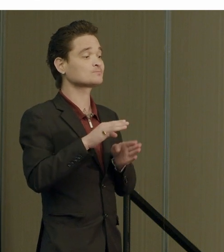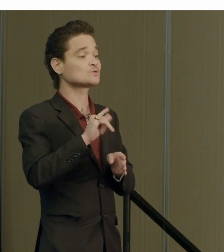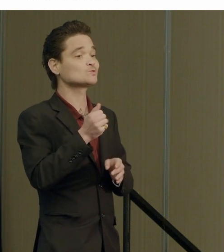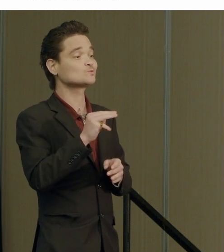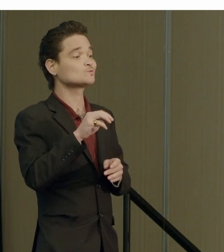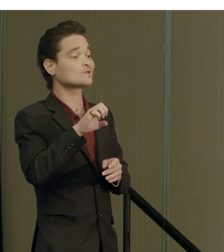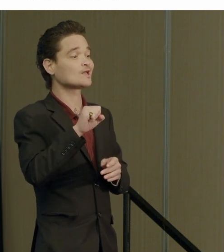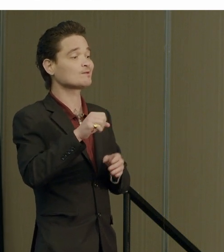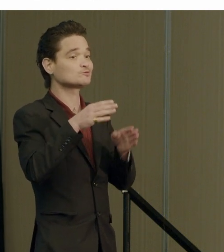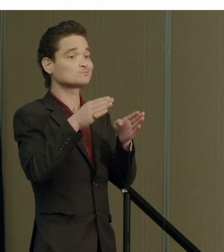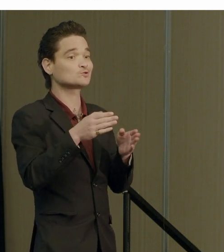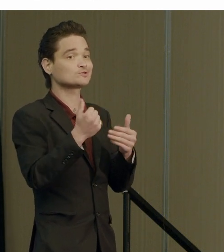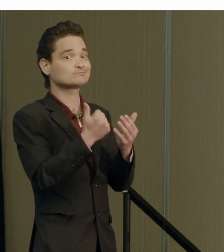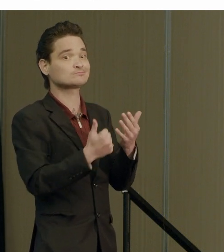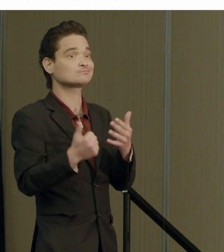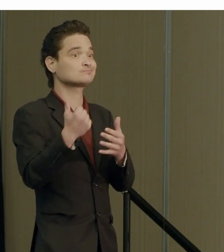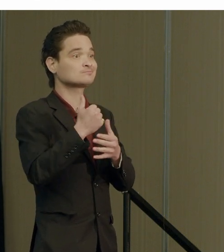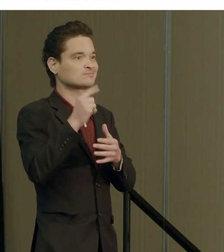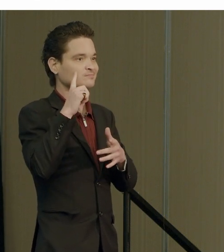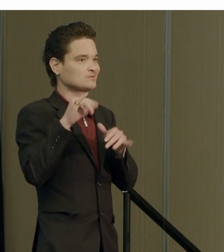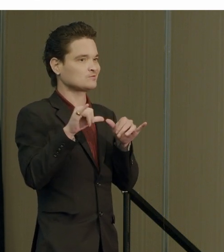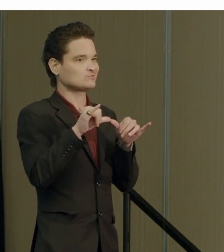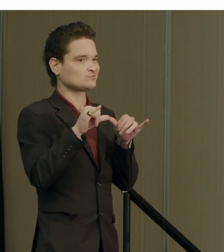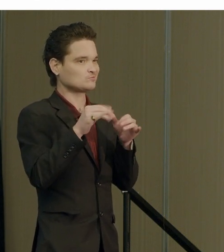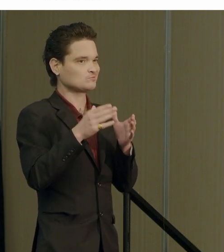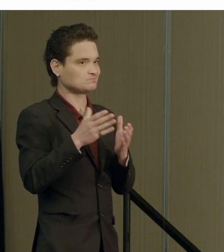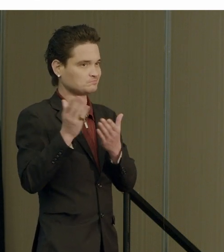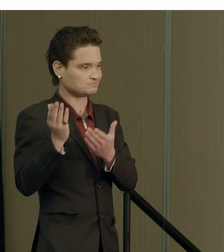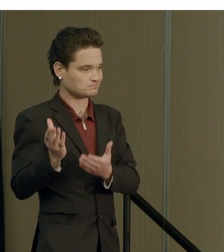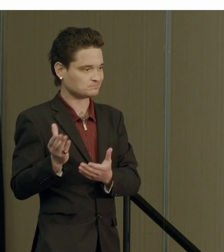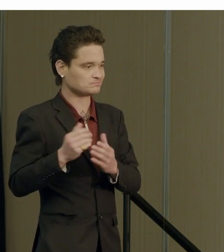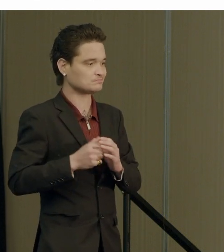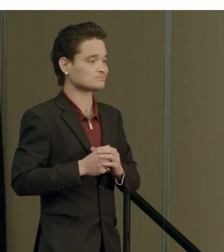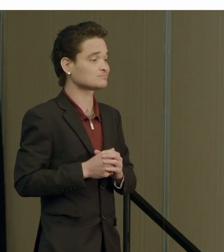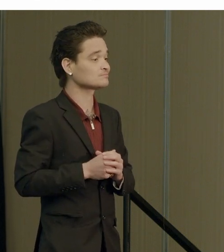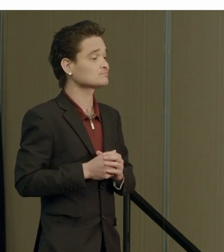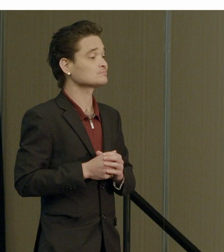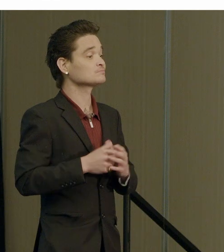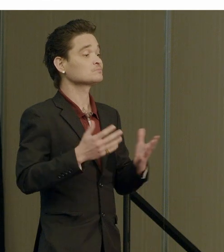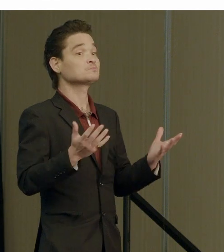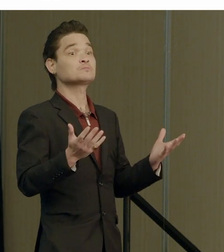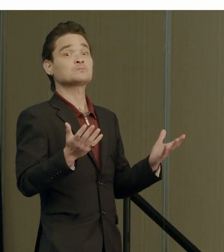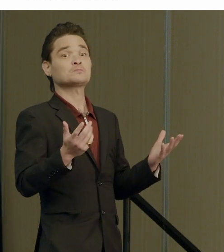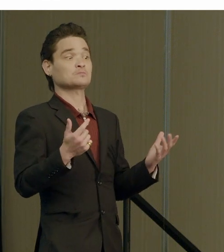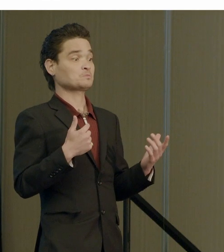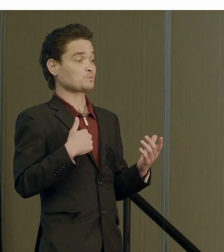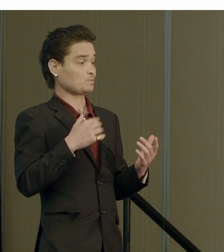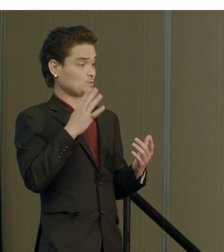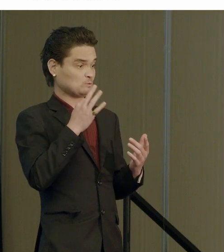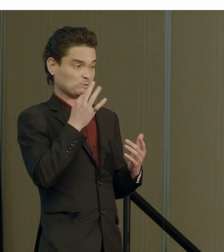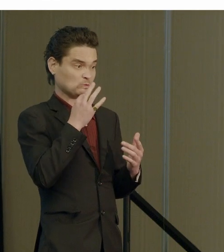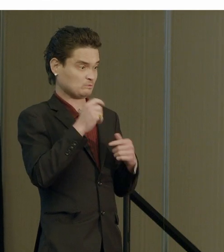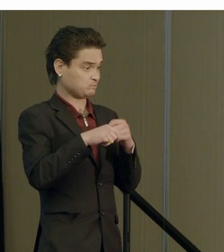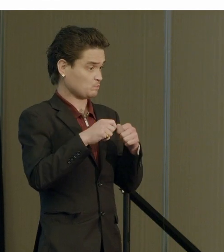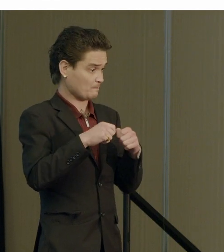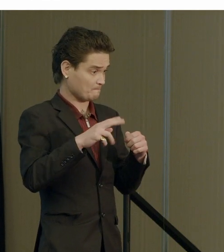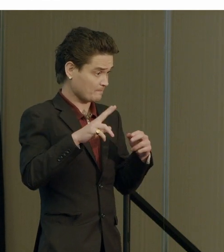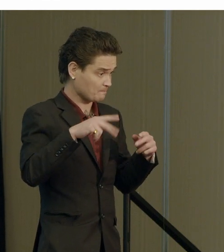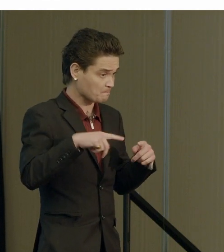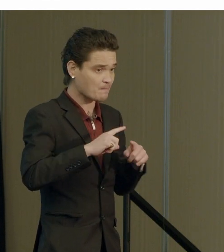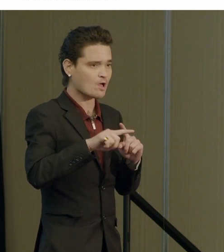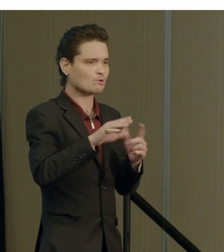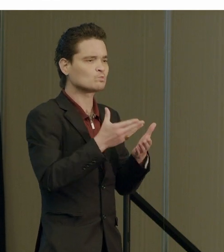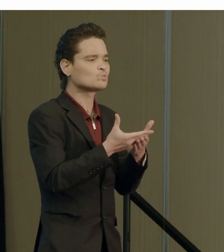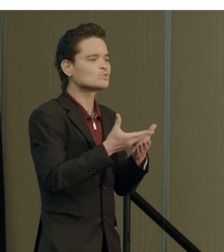All right, folks, I'm going to close this out where I'm going to talk about resources, how to learn more about all of this, and also how to get help if you need it. So we've